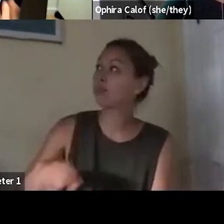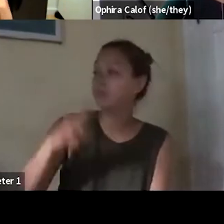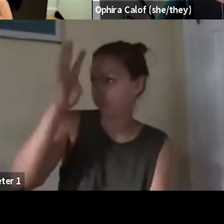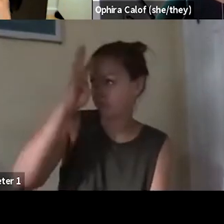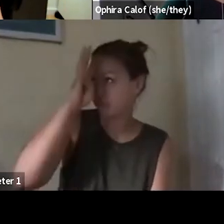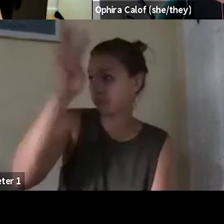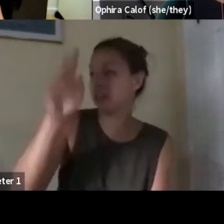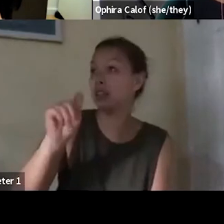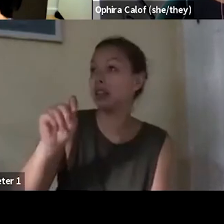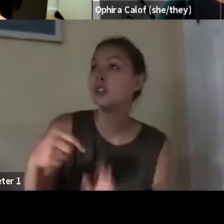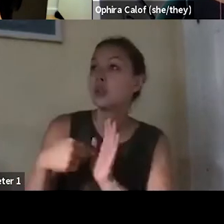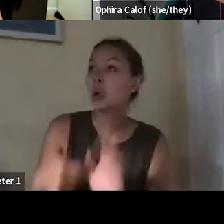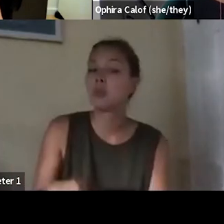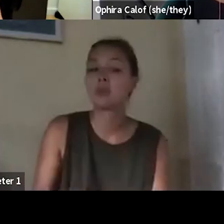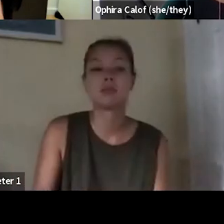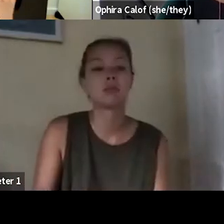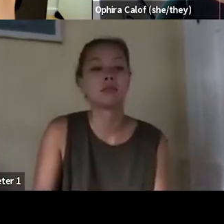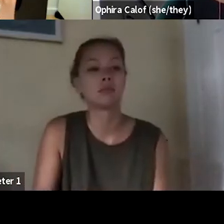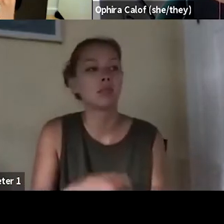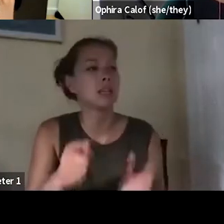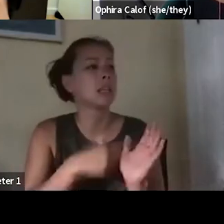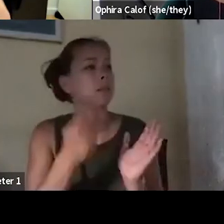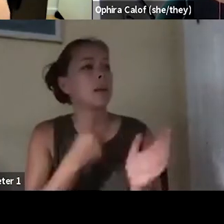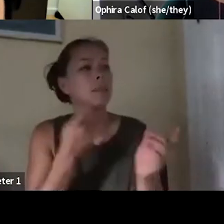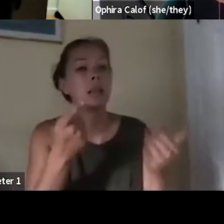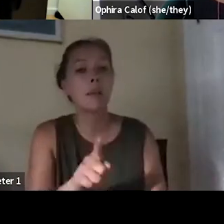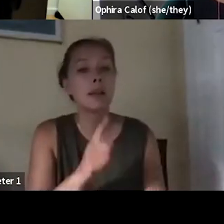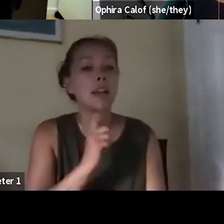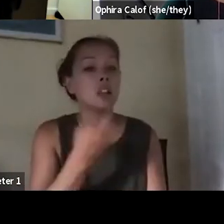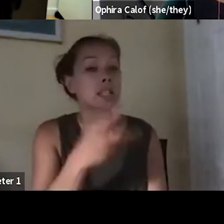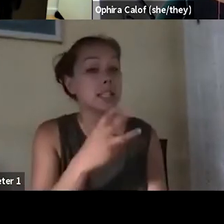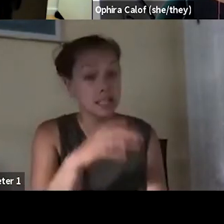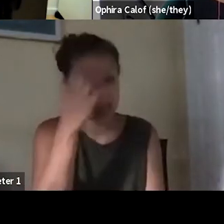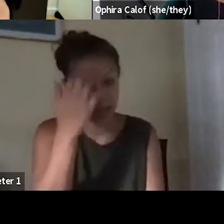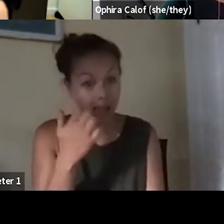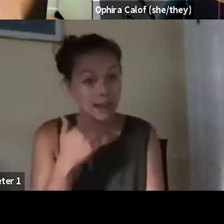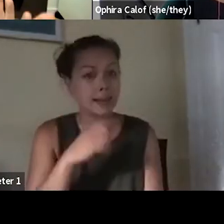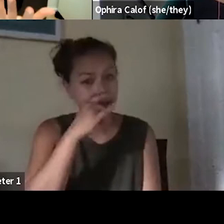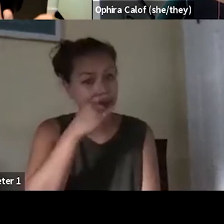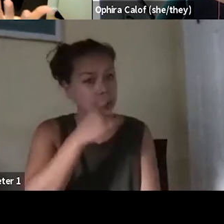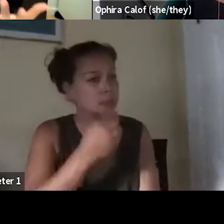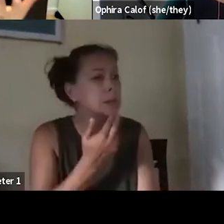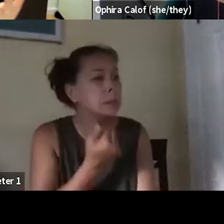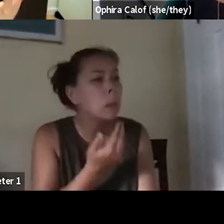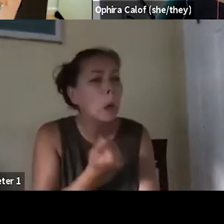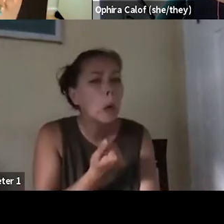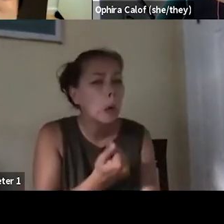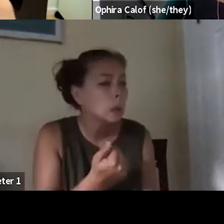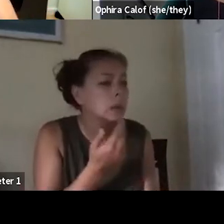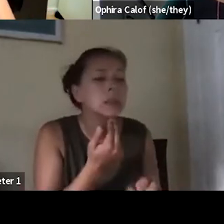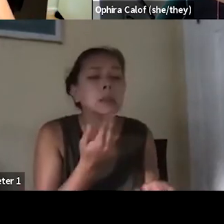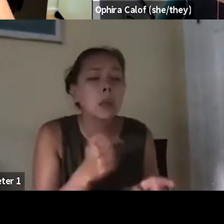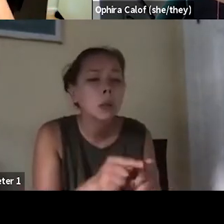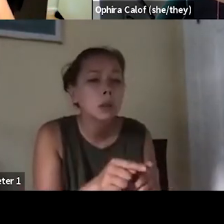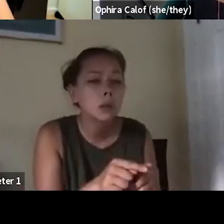16 Hudson, one of our shows where the kids are little, you can't really have LGBTQ other than a family structure. You can't